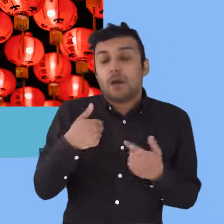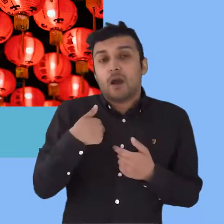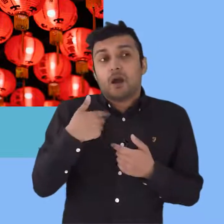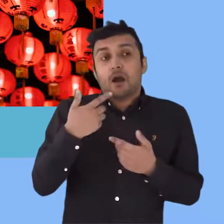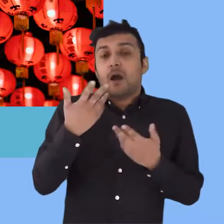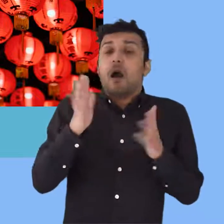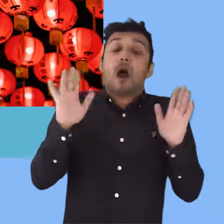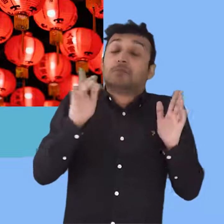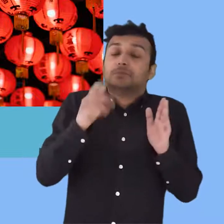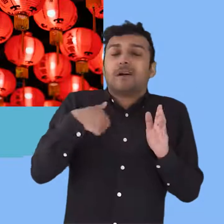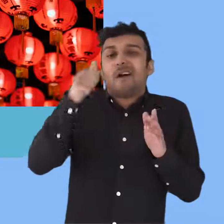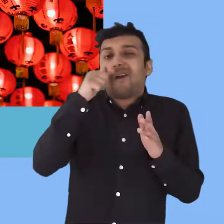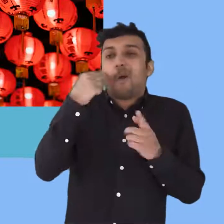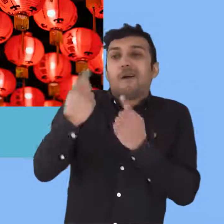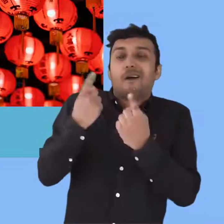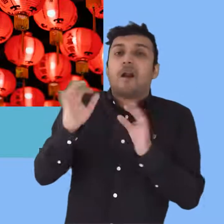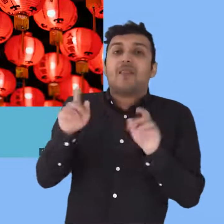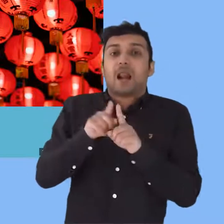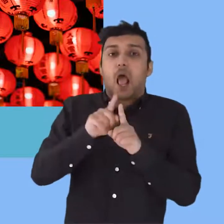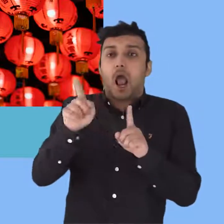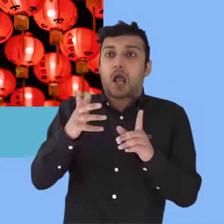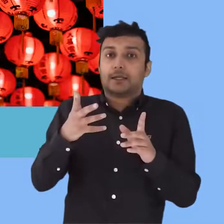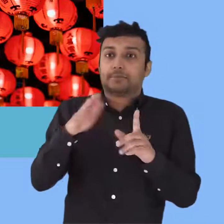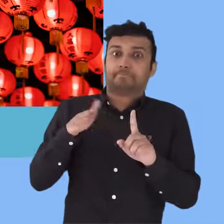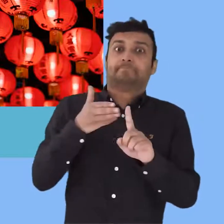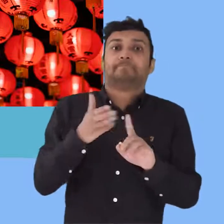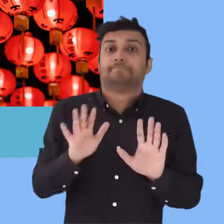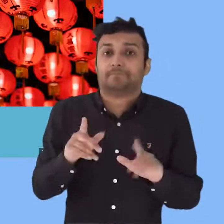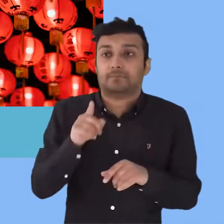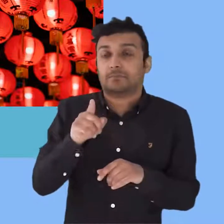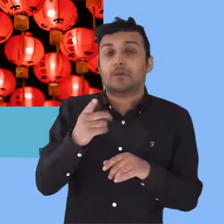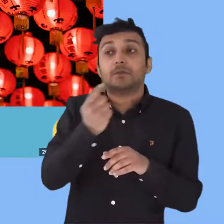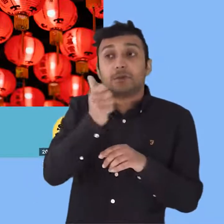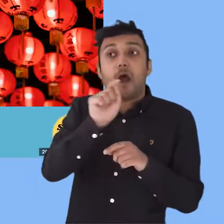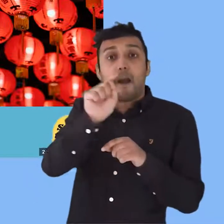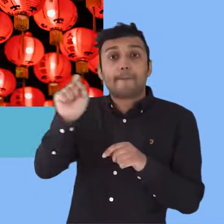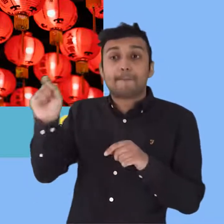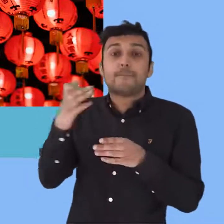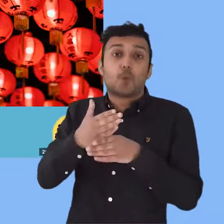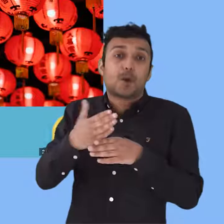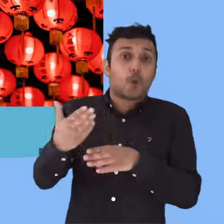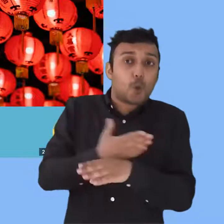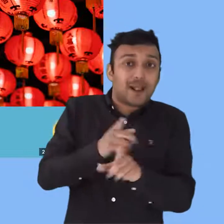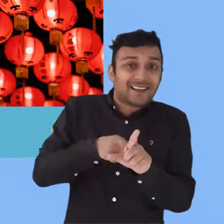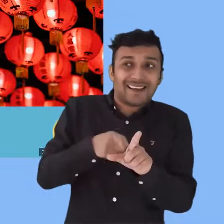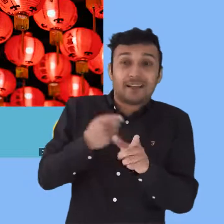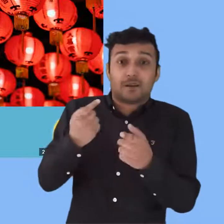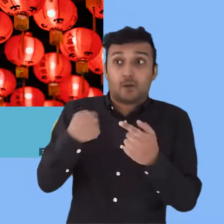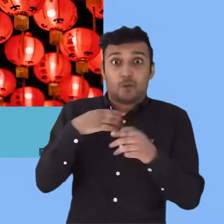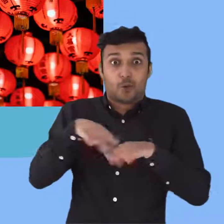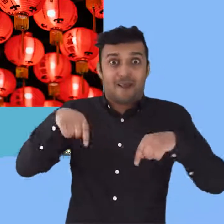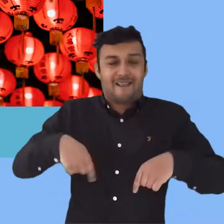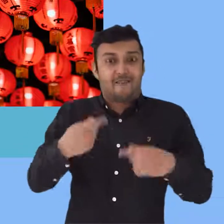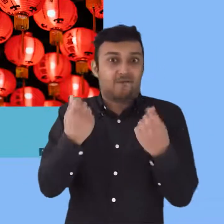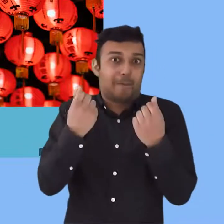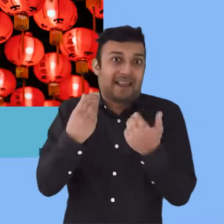with, any bad intentions. And early years practitioners, and people who work in early years, we're not here for the money. We're